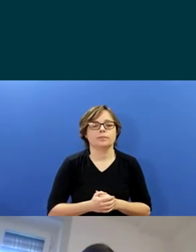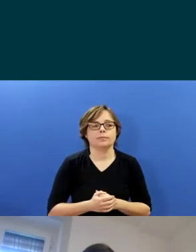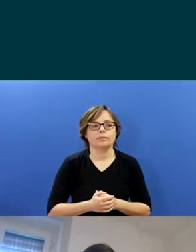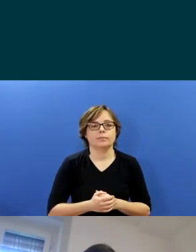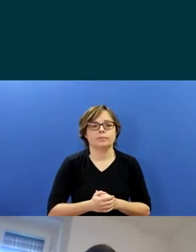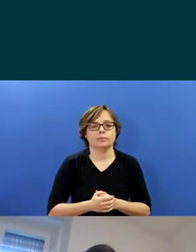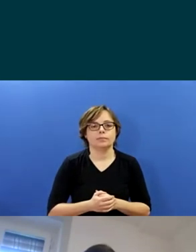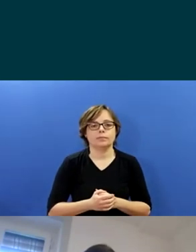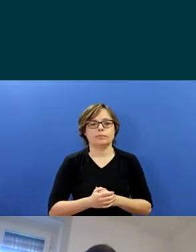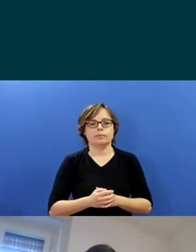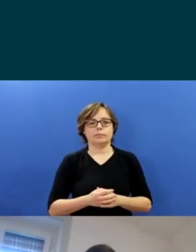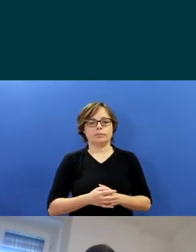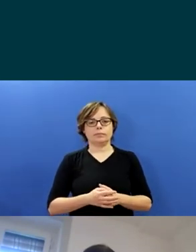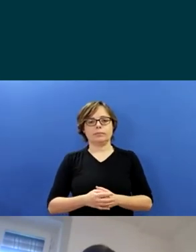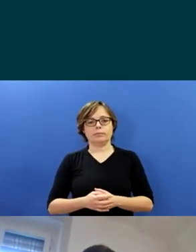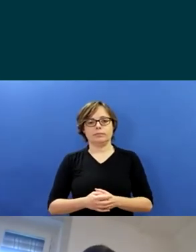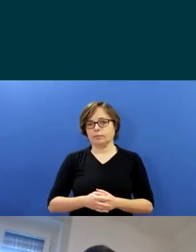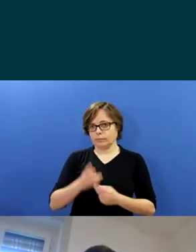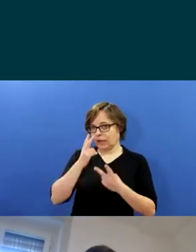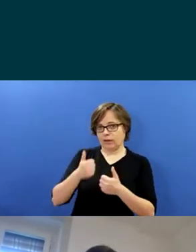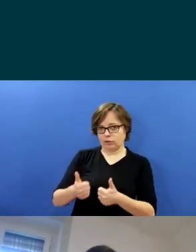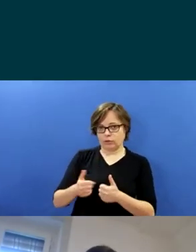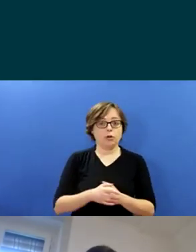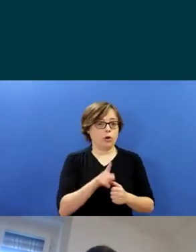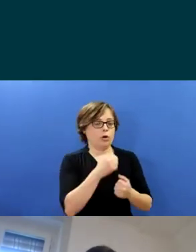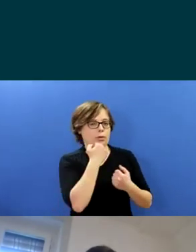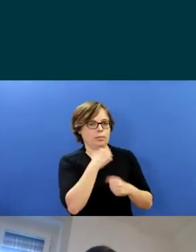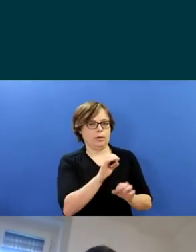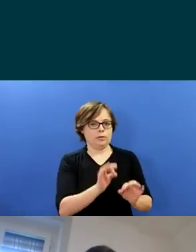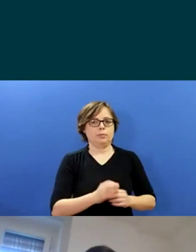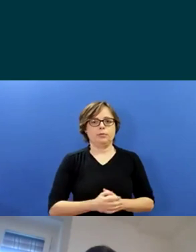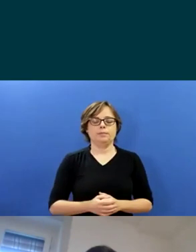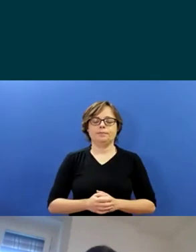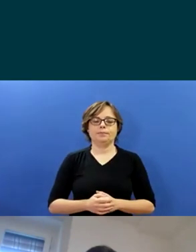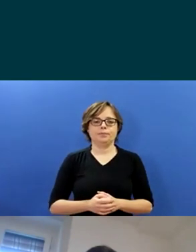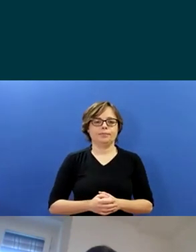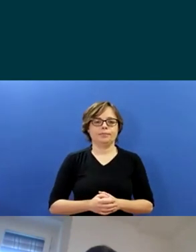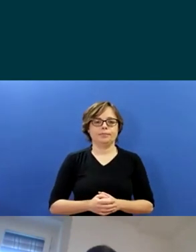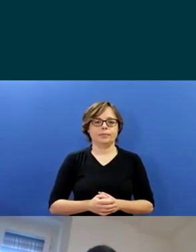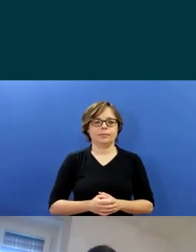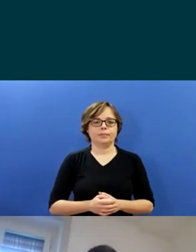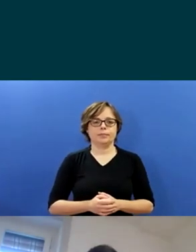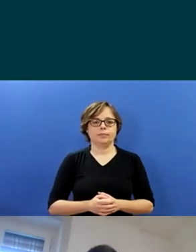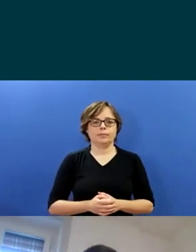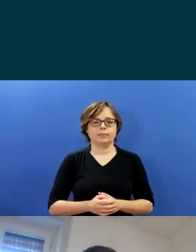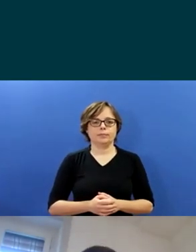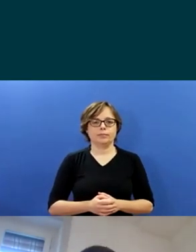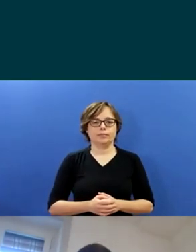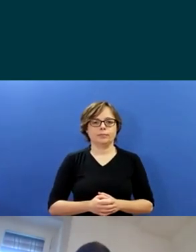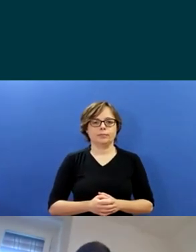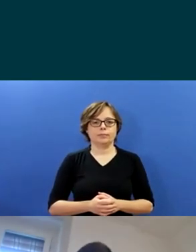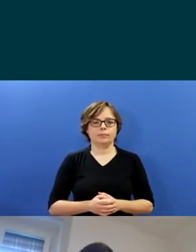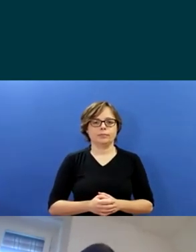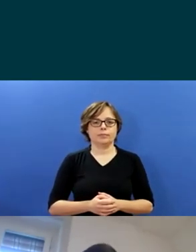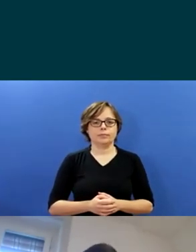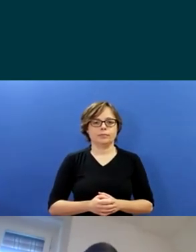you very much. Widzimy bardzo dobrze. Widzimy dobrze. All well so far? Okay, thanks. Yes,